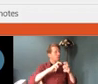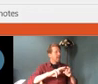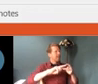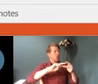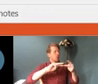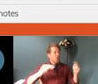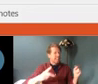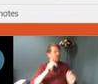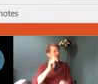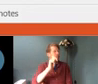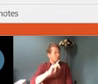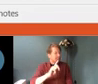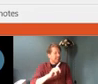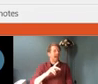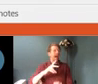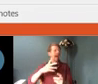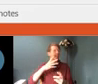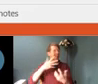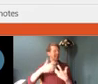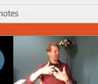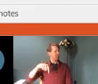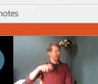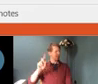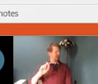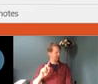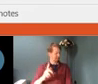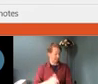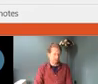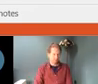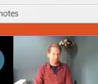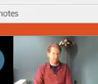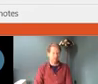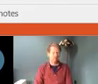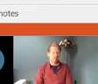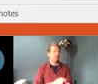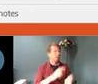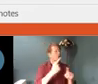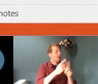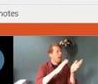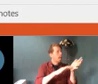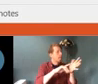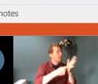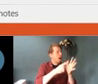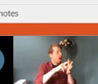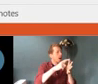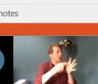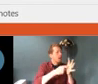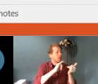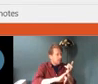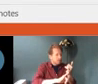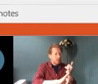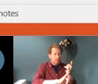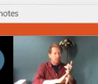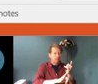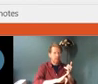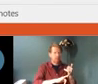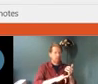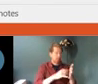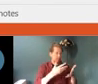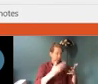I used in my project. The markers I'm going to talk about and where these are. So most of them are